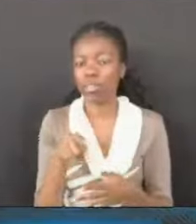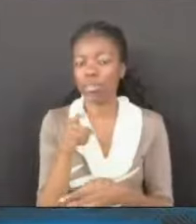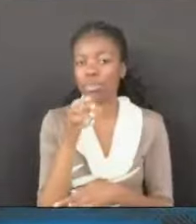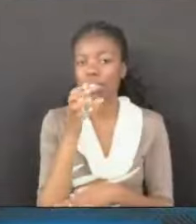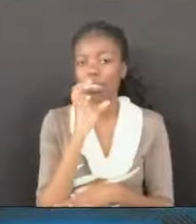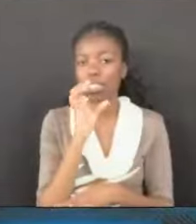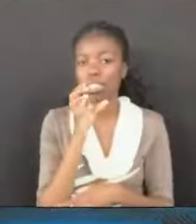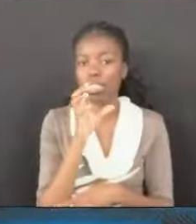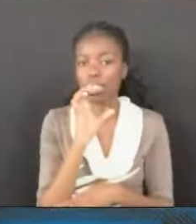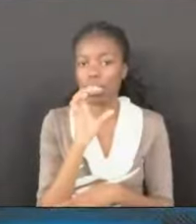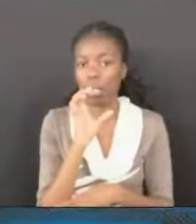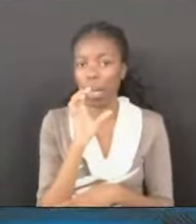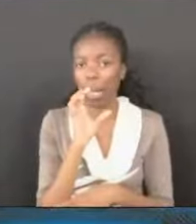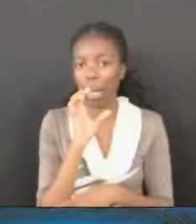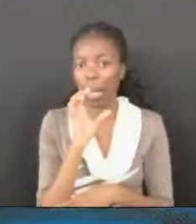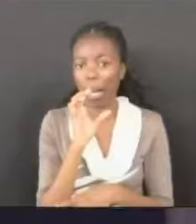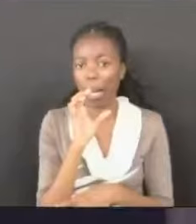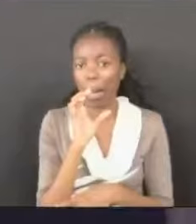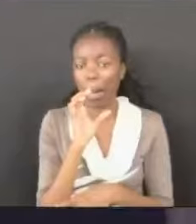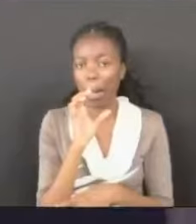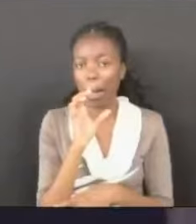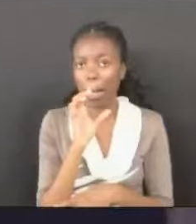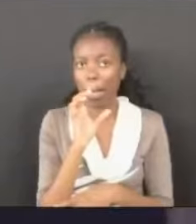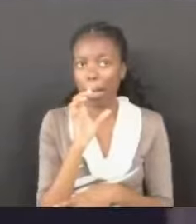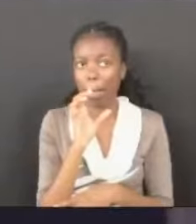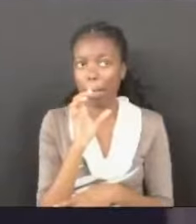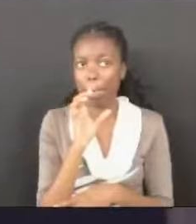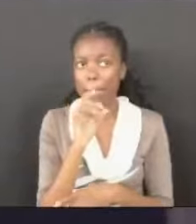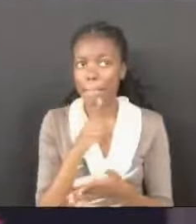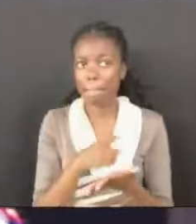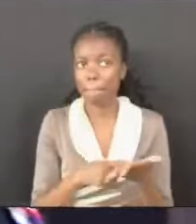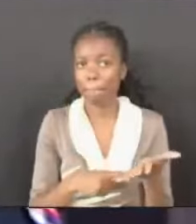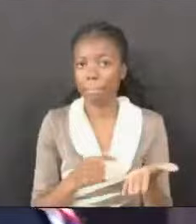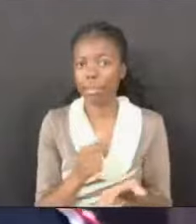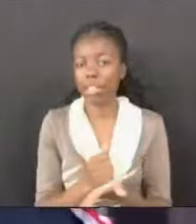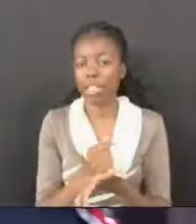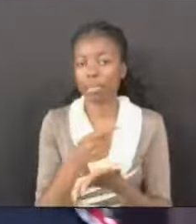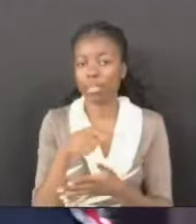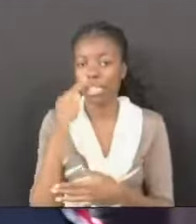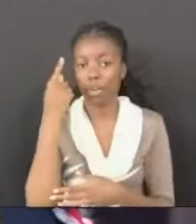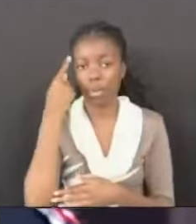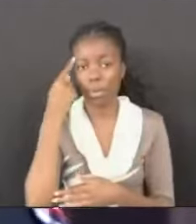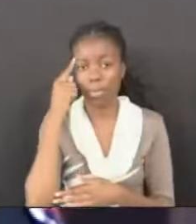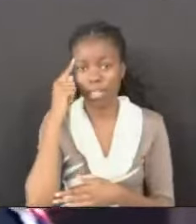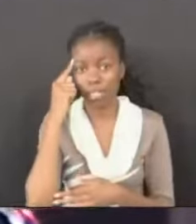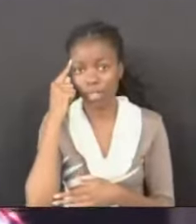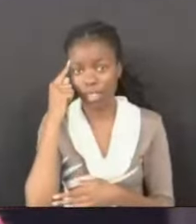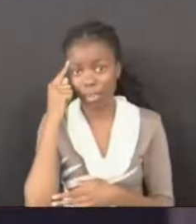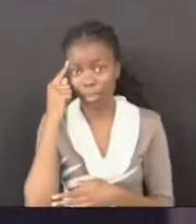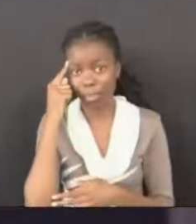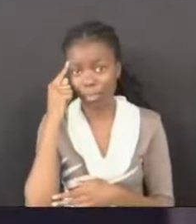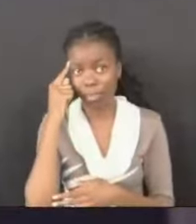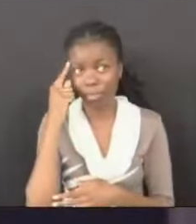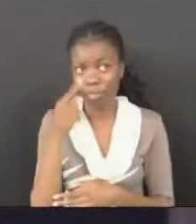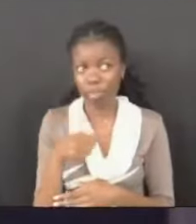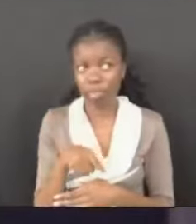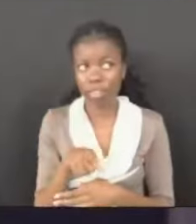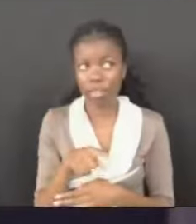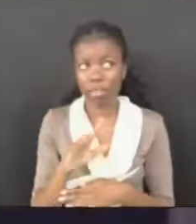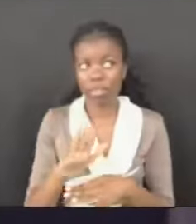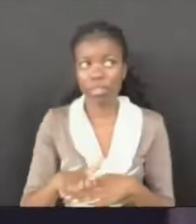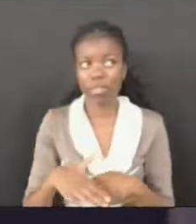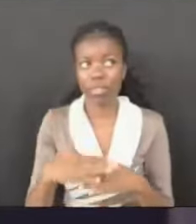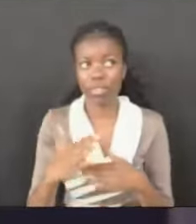It nourishes, helps our mind to think. We'll